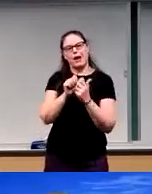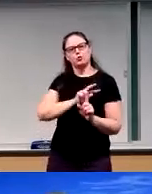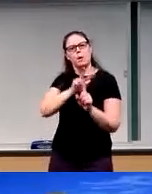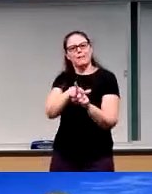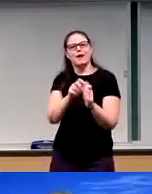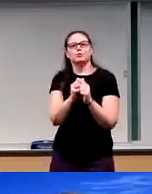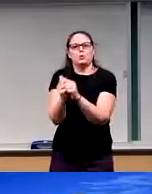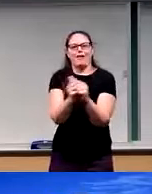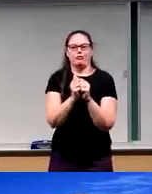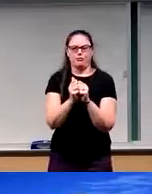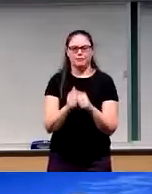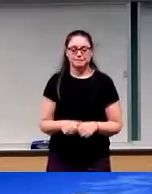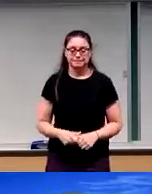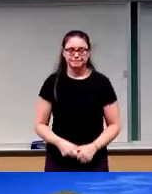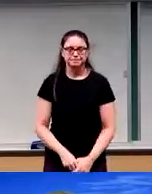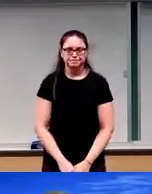together.